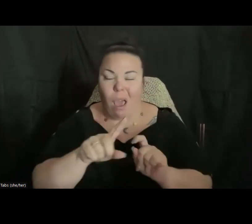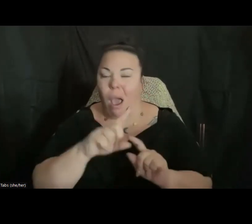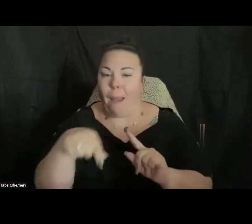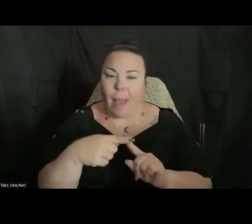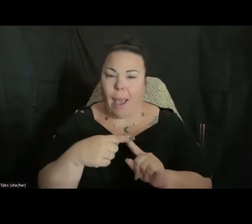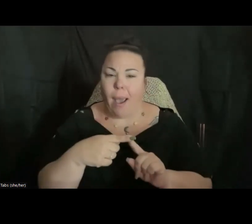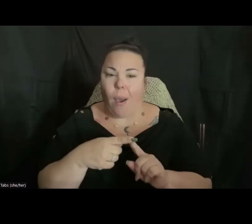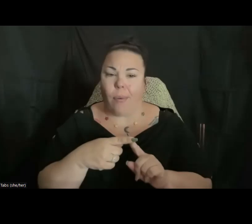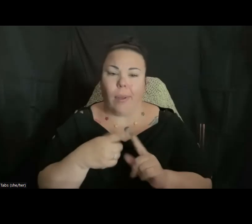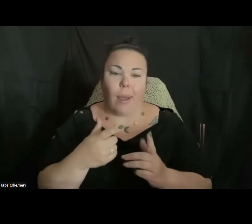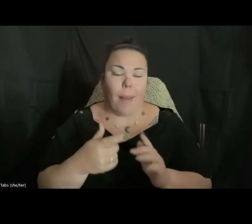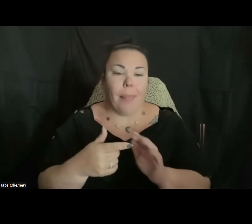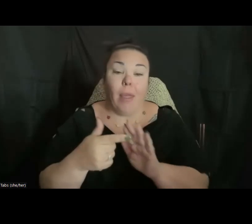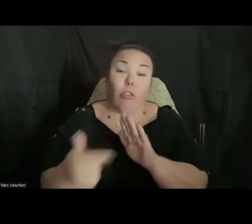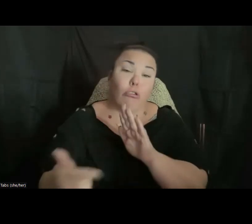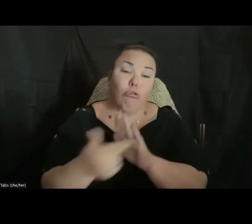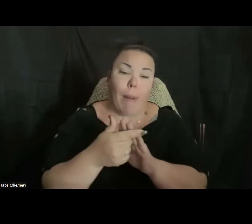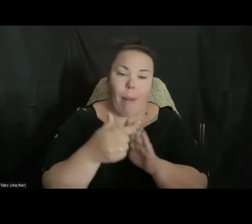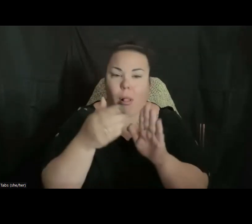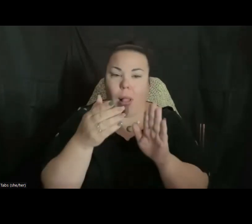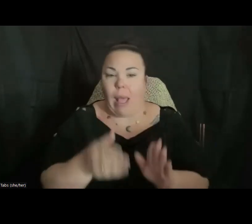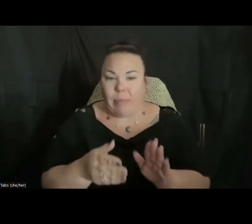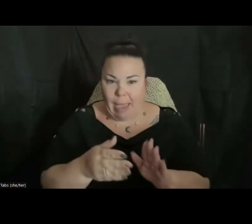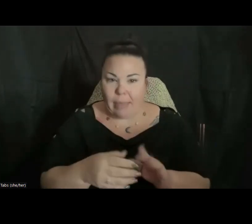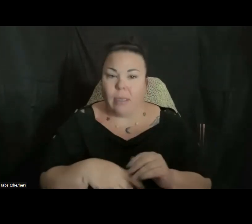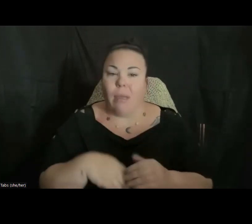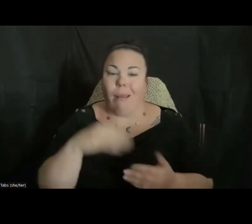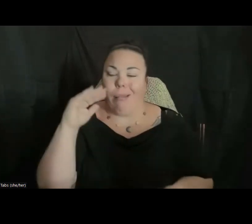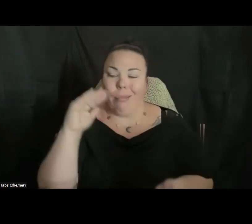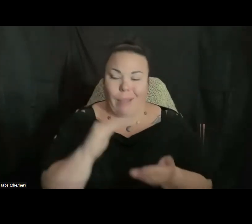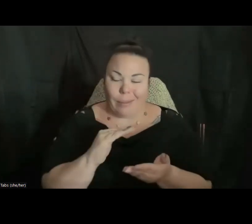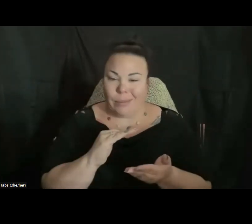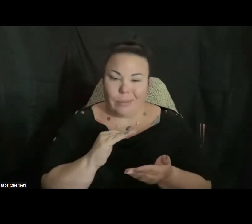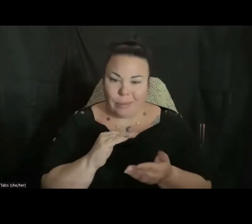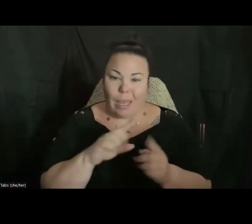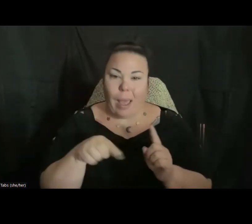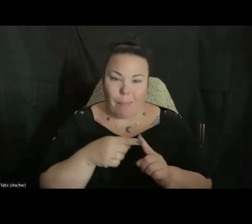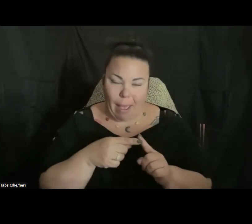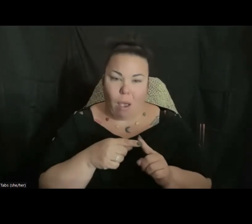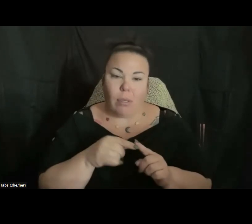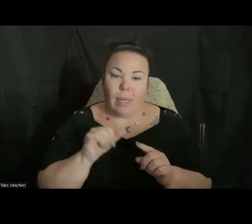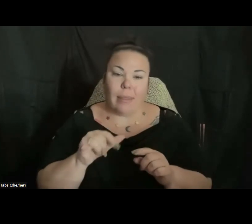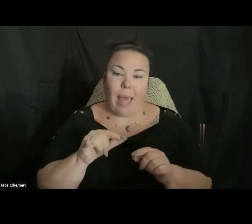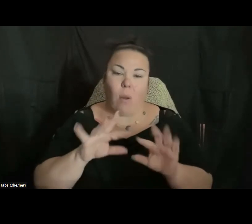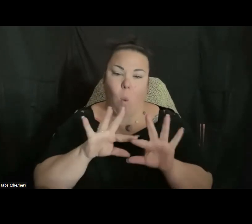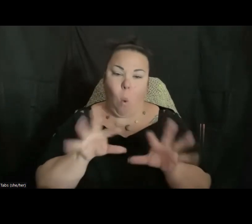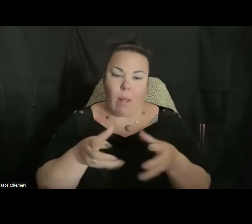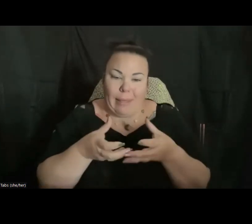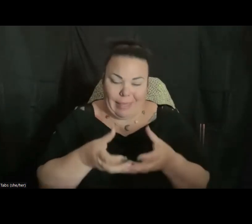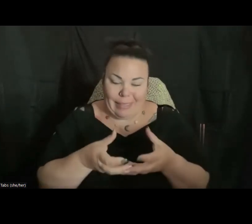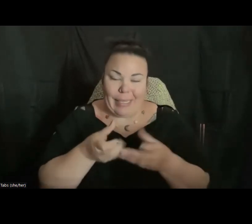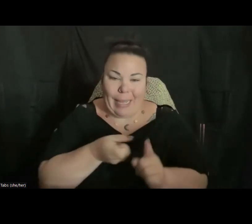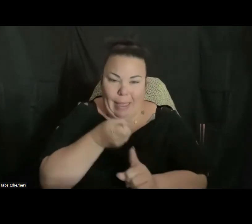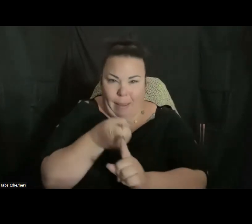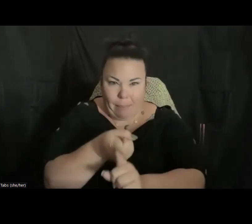the criminal aspect of domestic violence and less about the holistic issues that are impacting all of these survivors